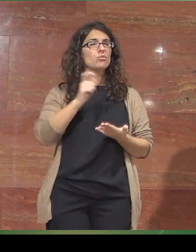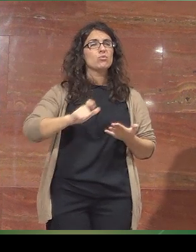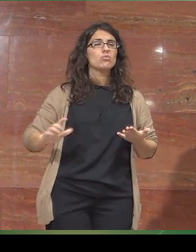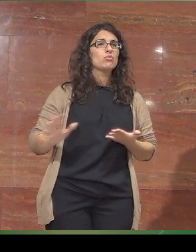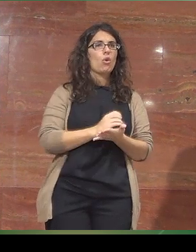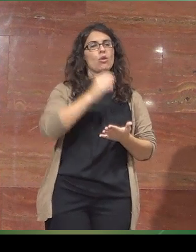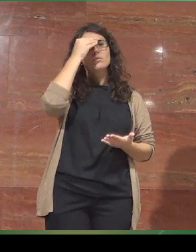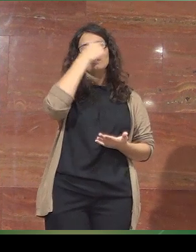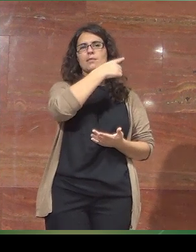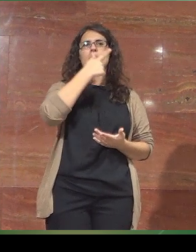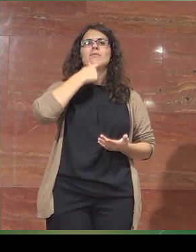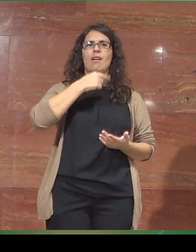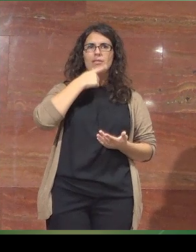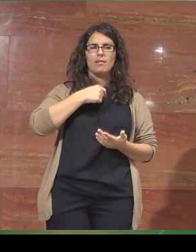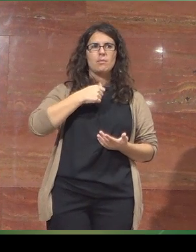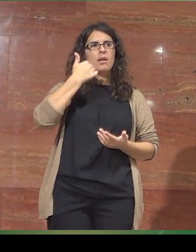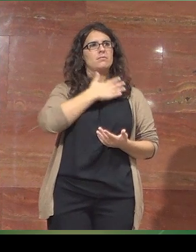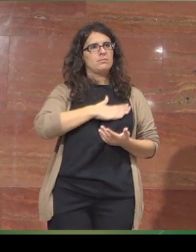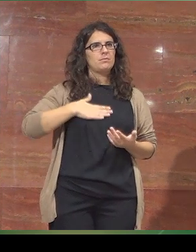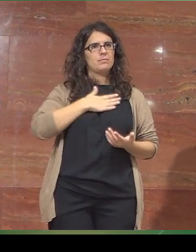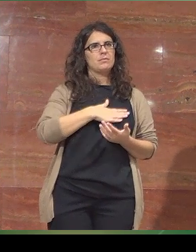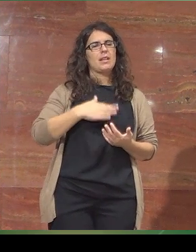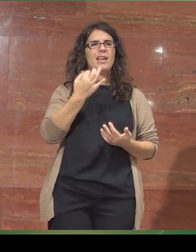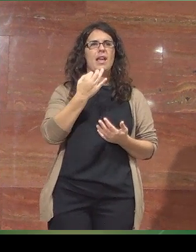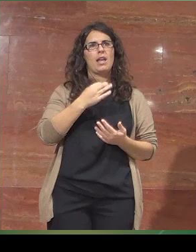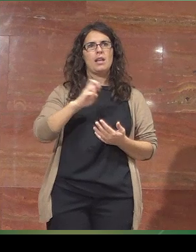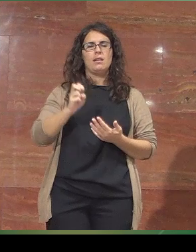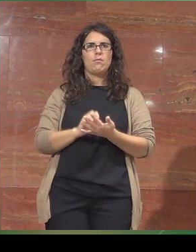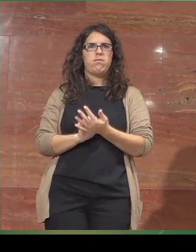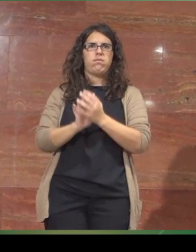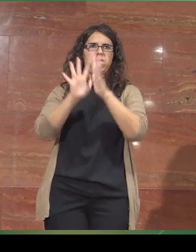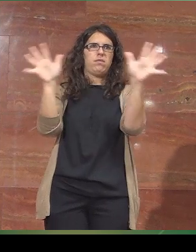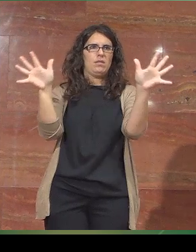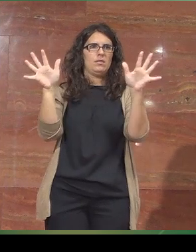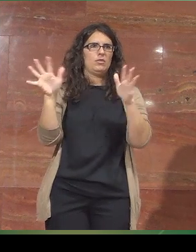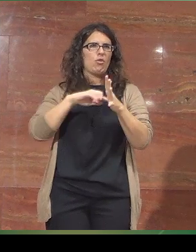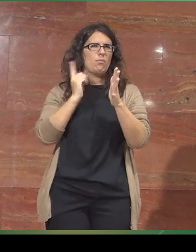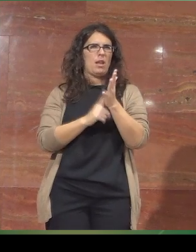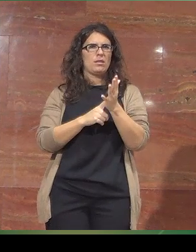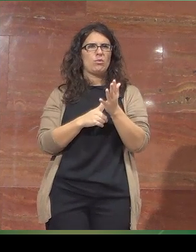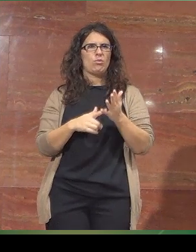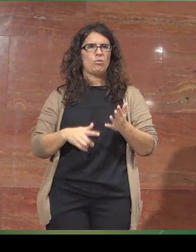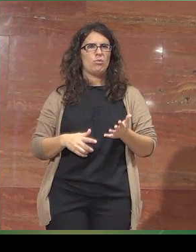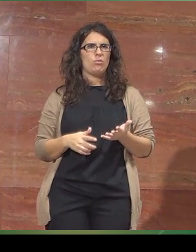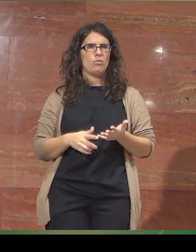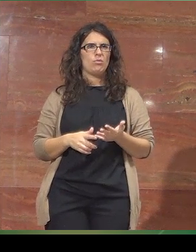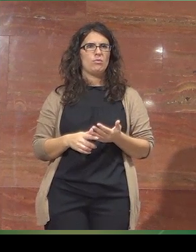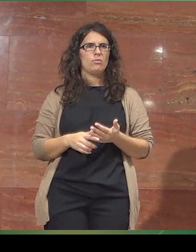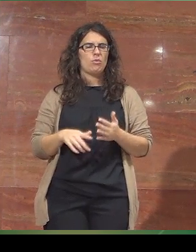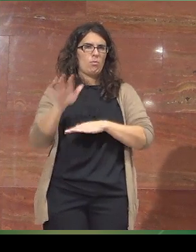a complete mess of lines all over it. So starting from that base is a very good